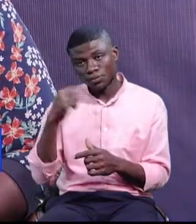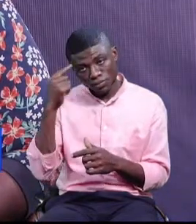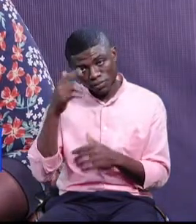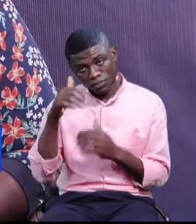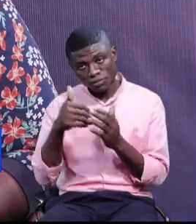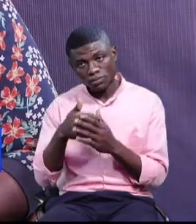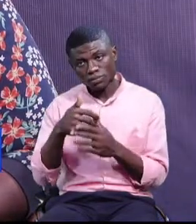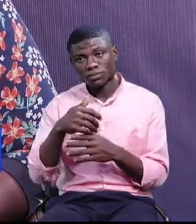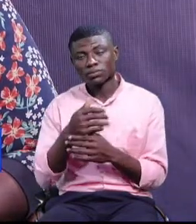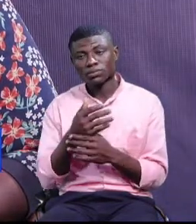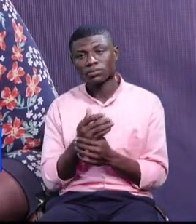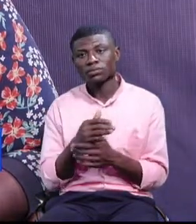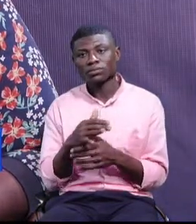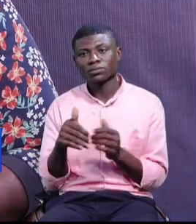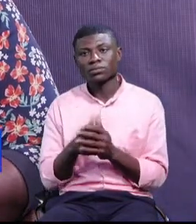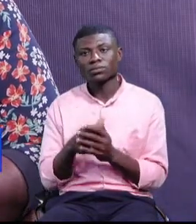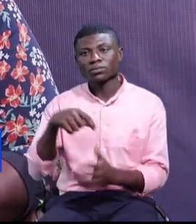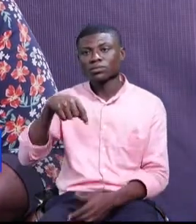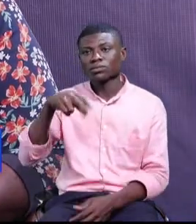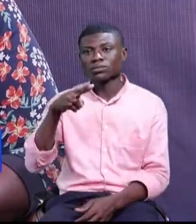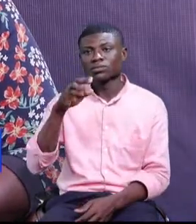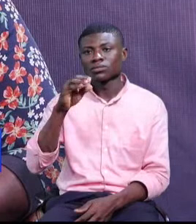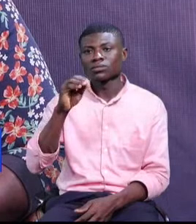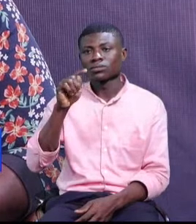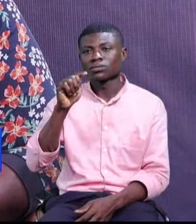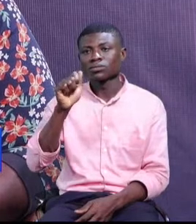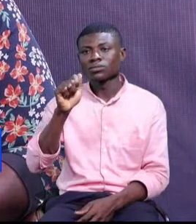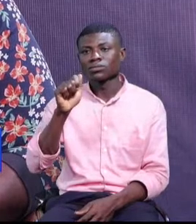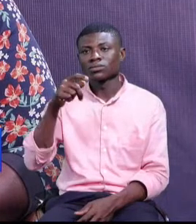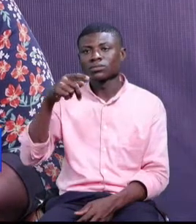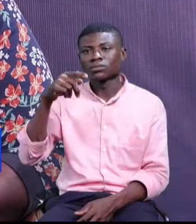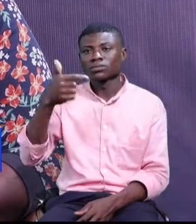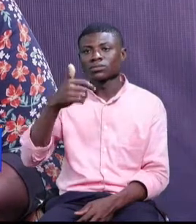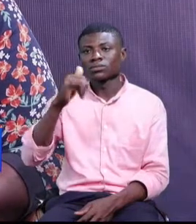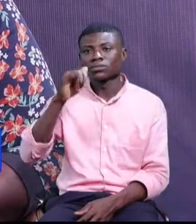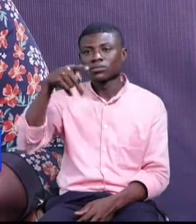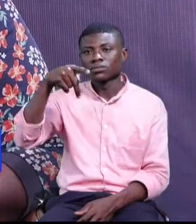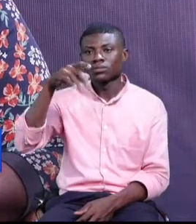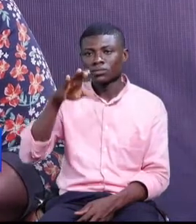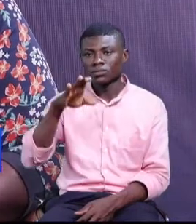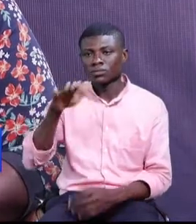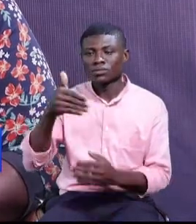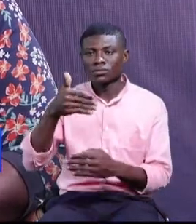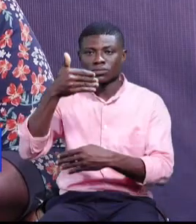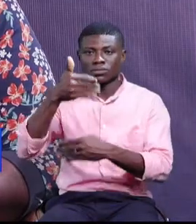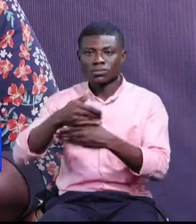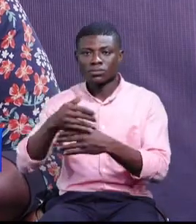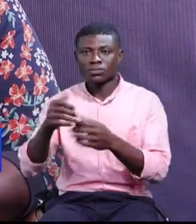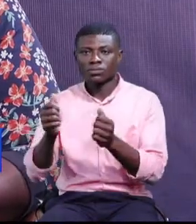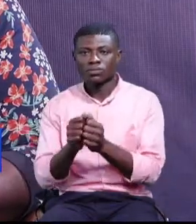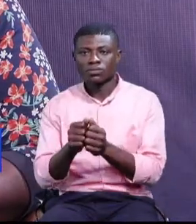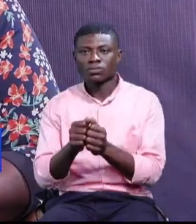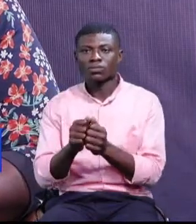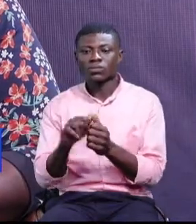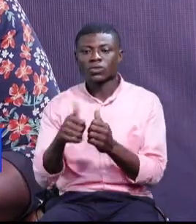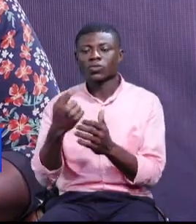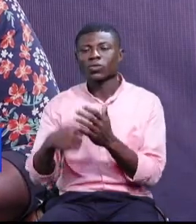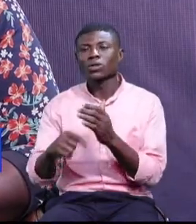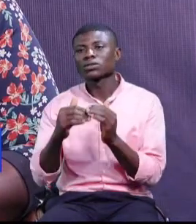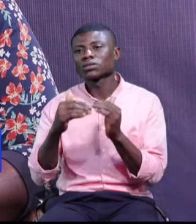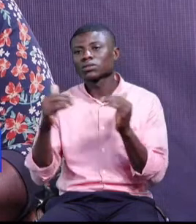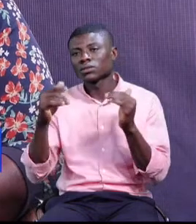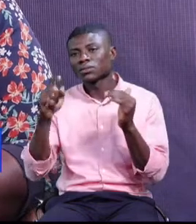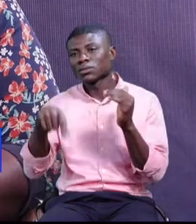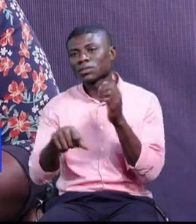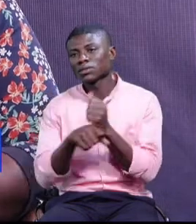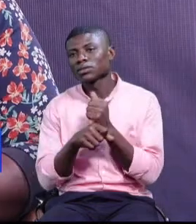restriction, the quota from that GIPC gives you is restricted to your minimum equity. Sure.